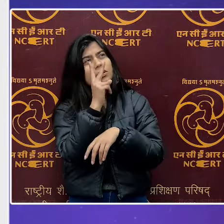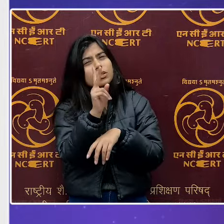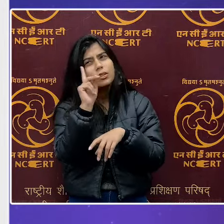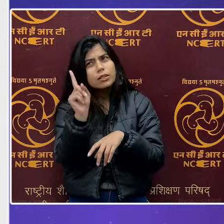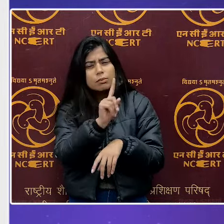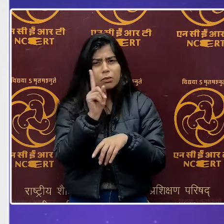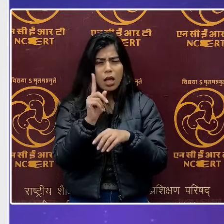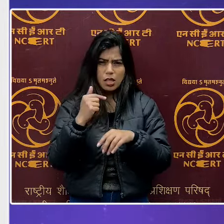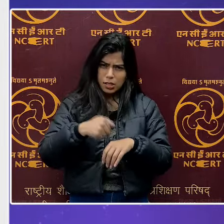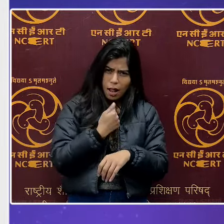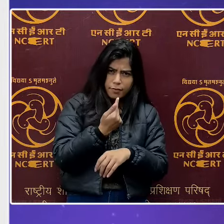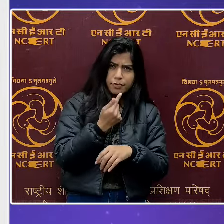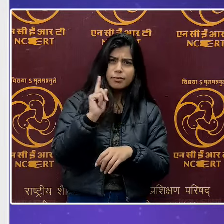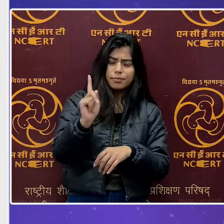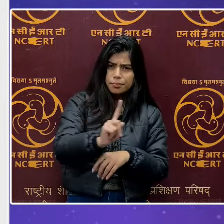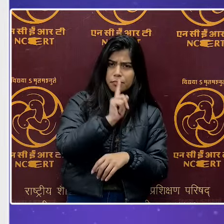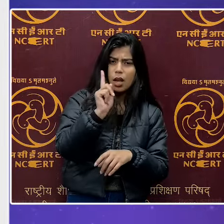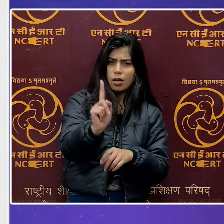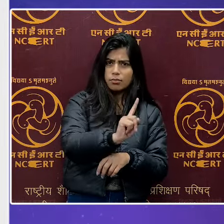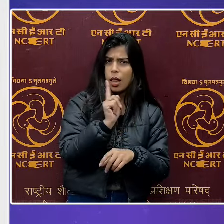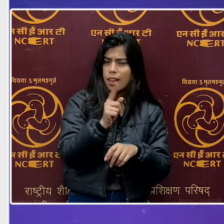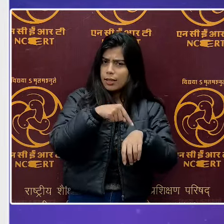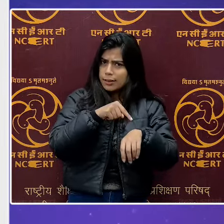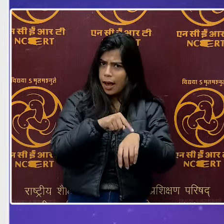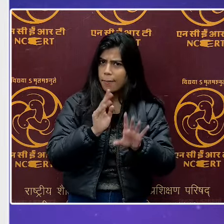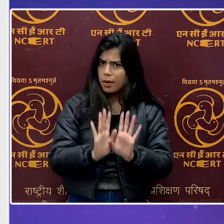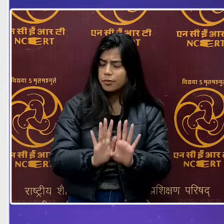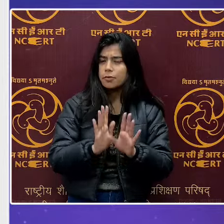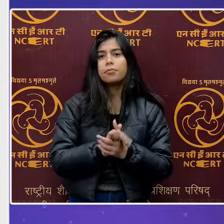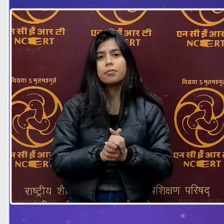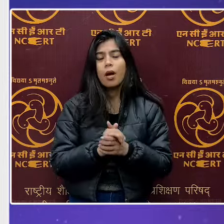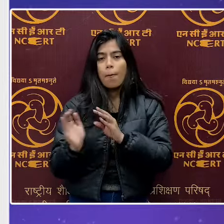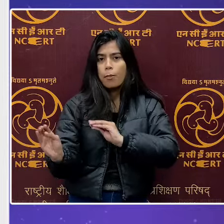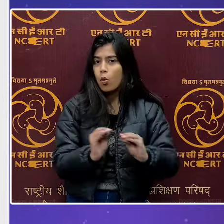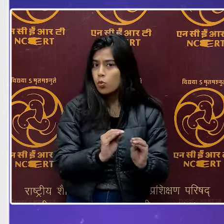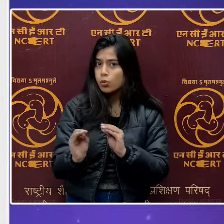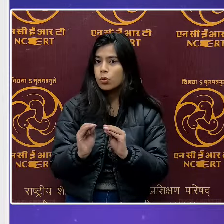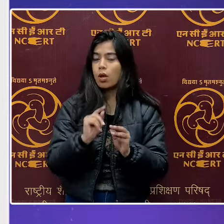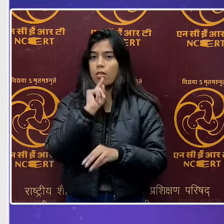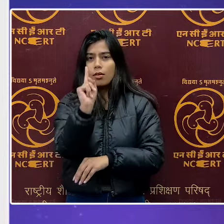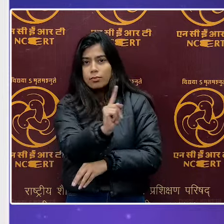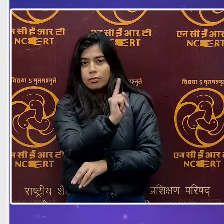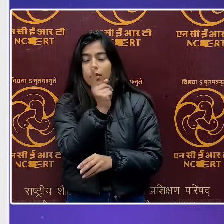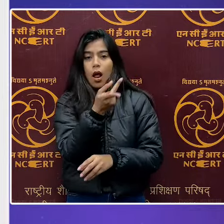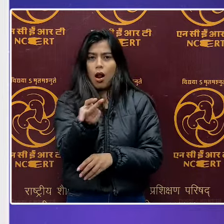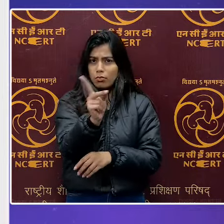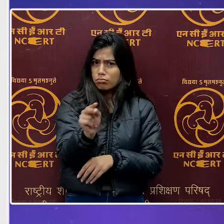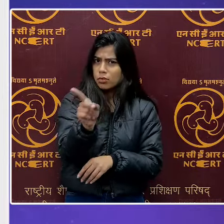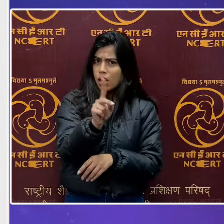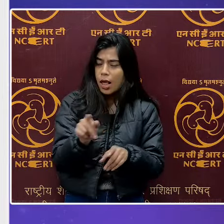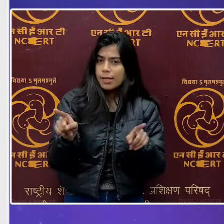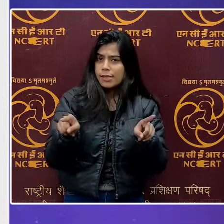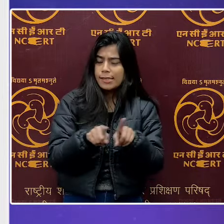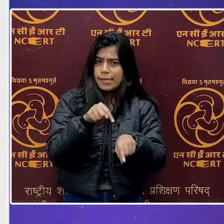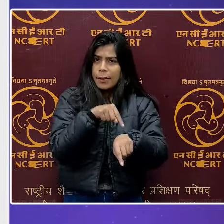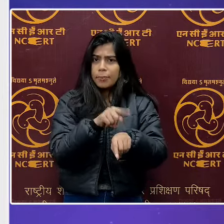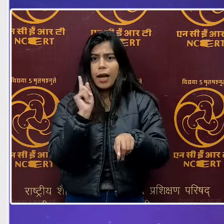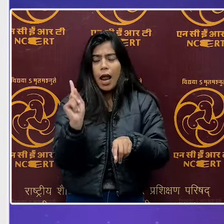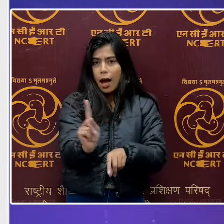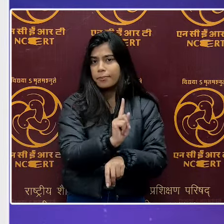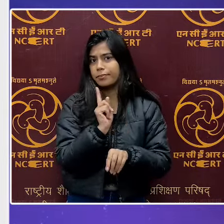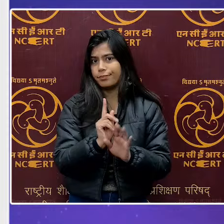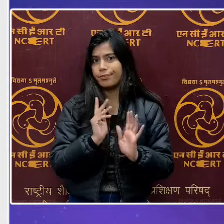repeating itself after a certain interval of time. Motion of the swing is also repeated after a certain interval of